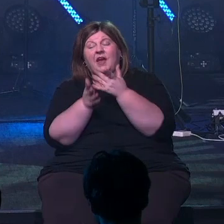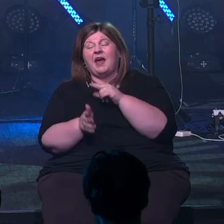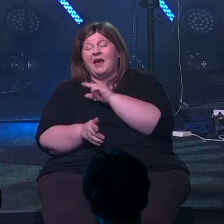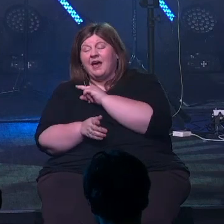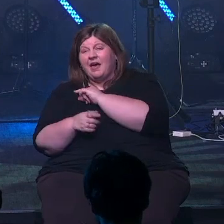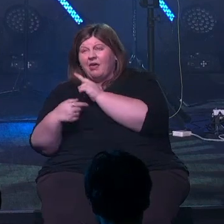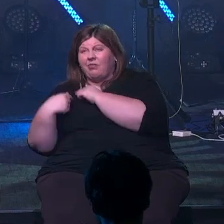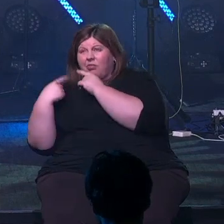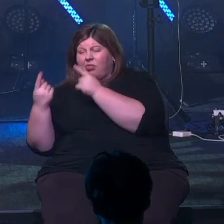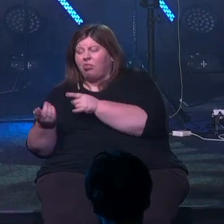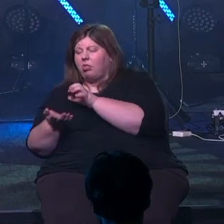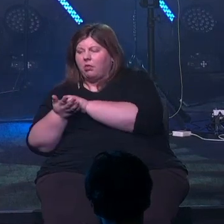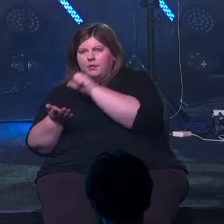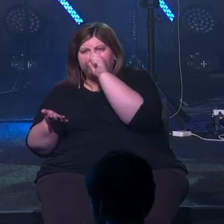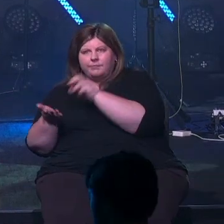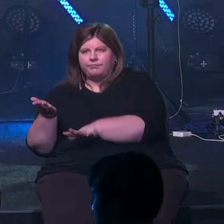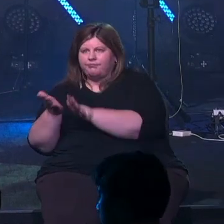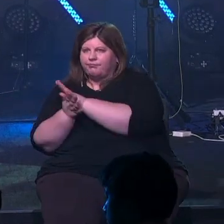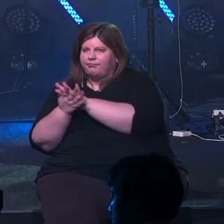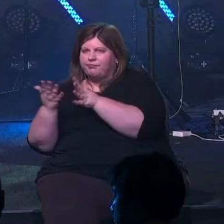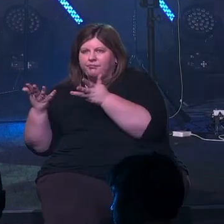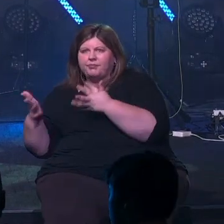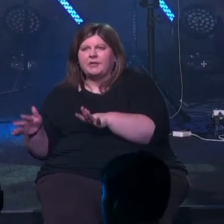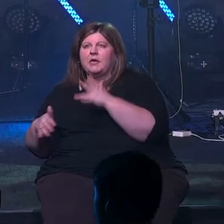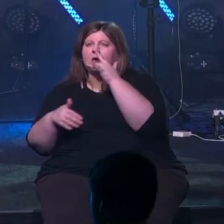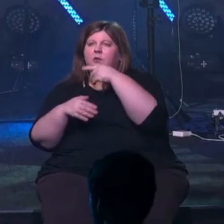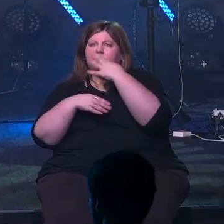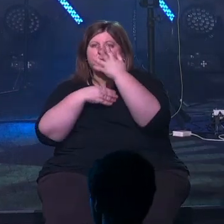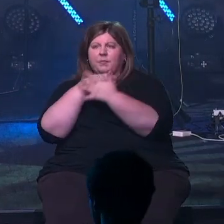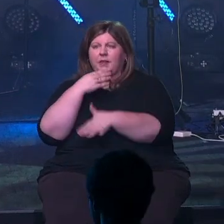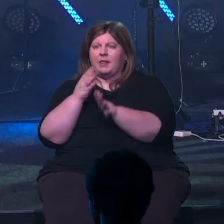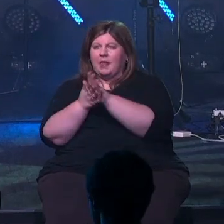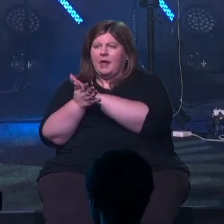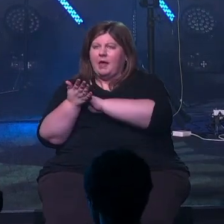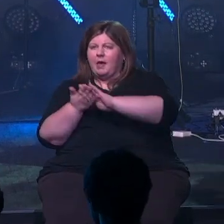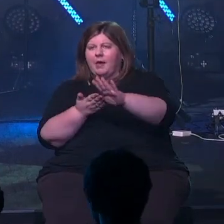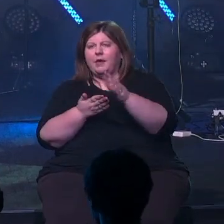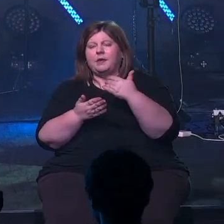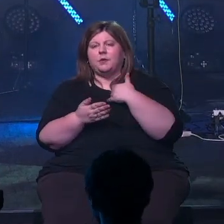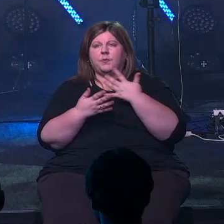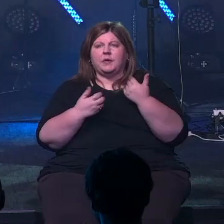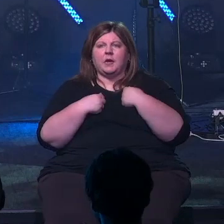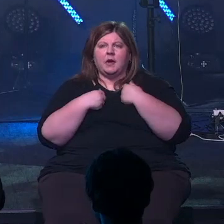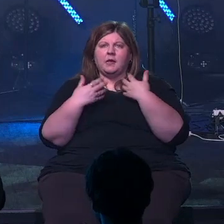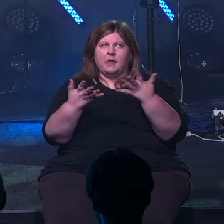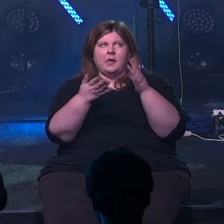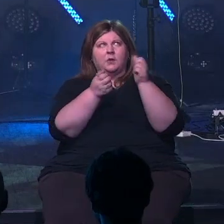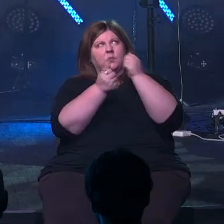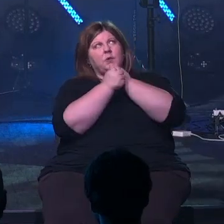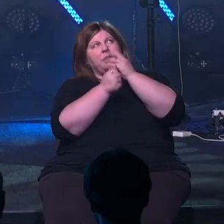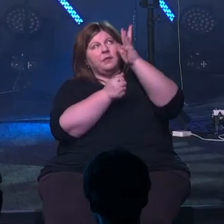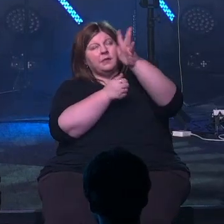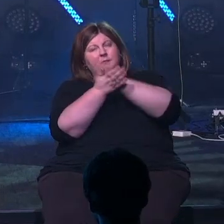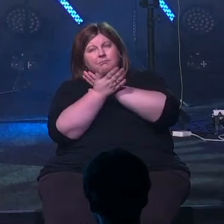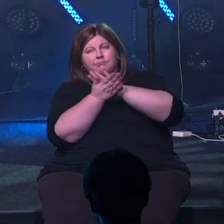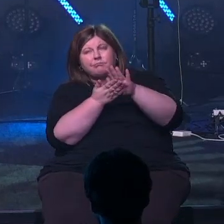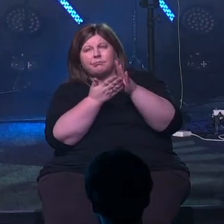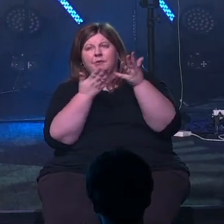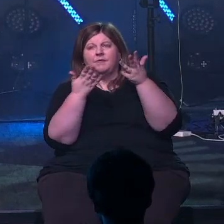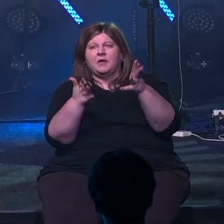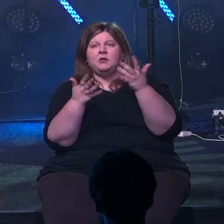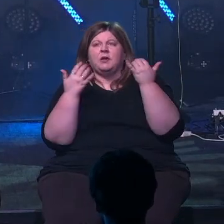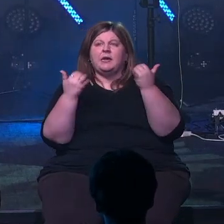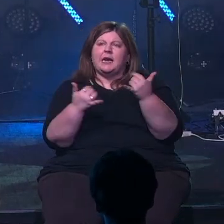consciences have been washed with Christ's blood to make us clean, and our bodies have been washed with pure water. And so let us